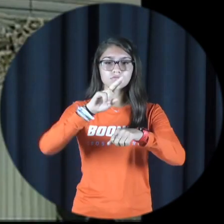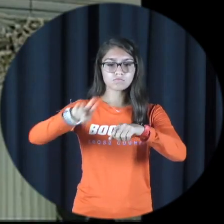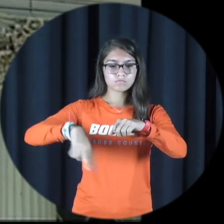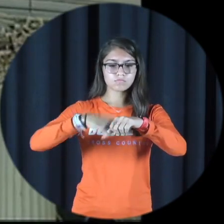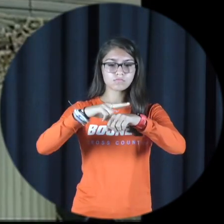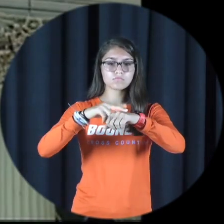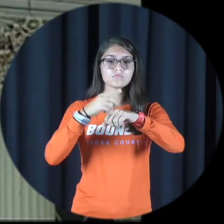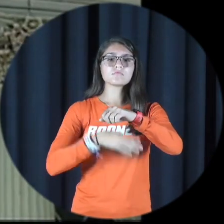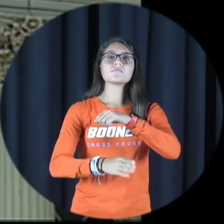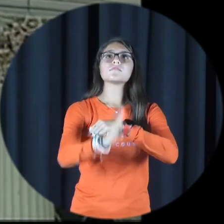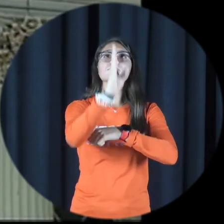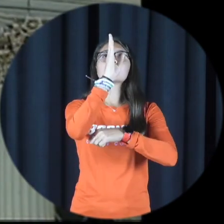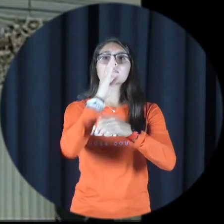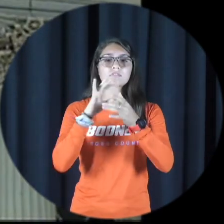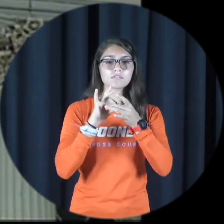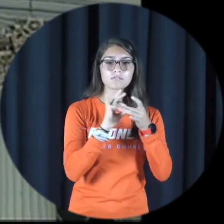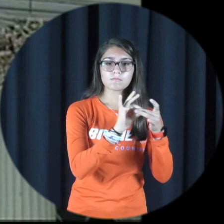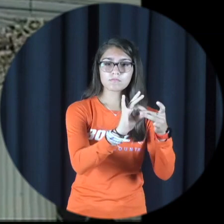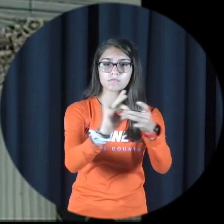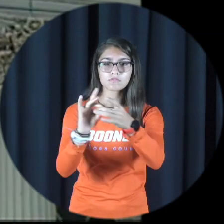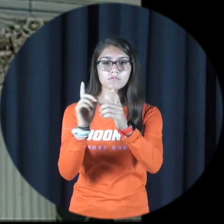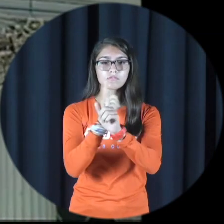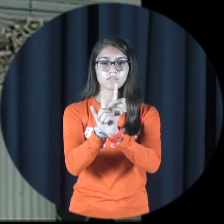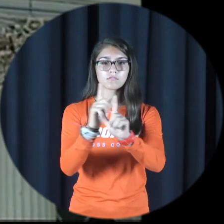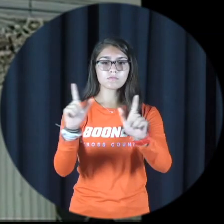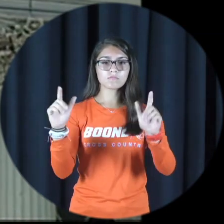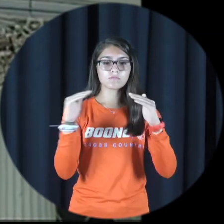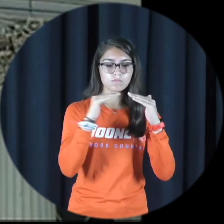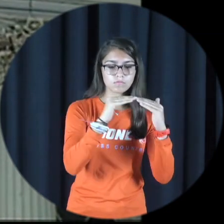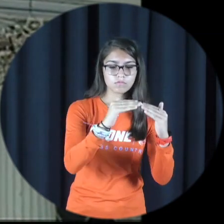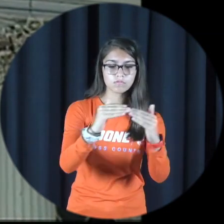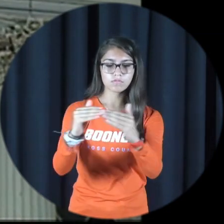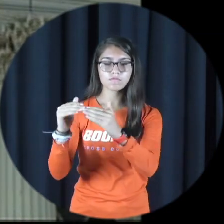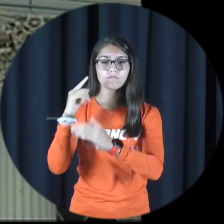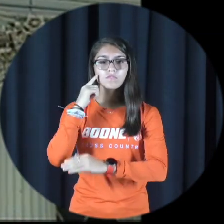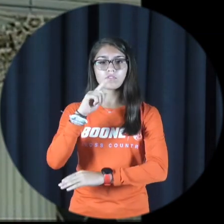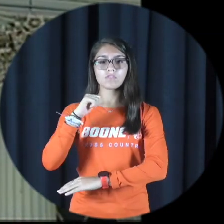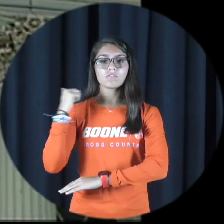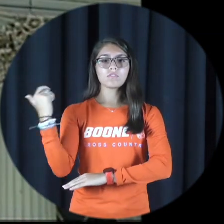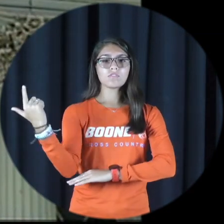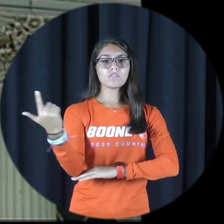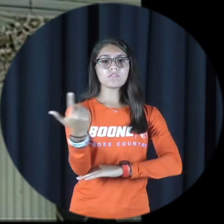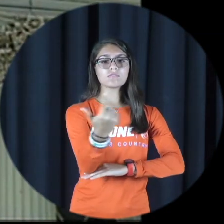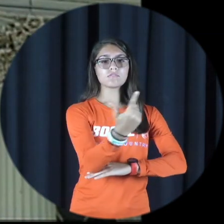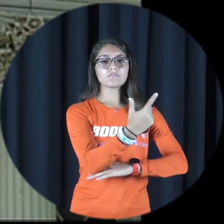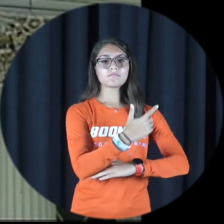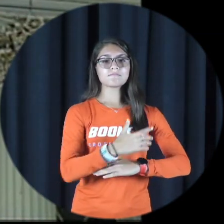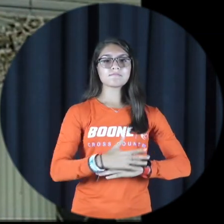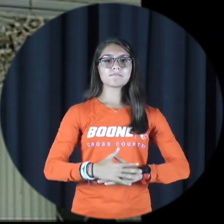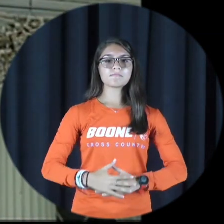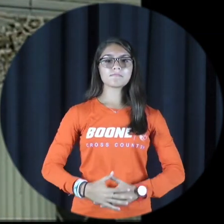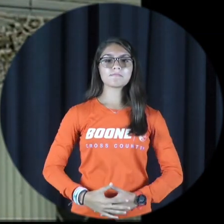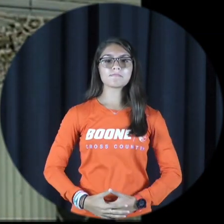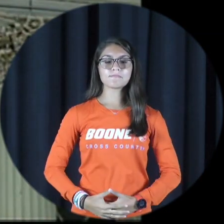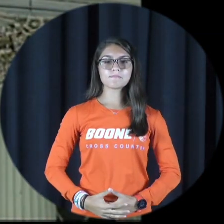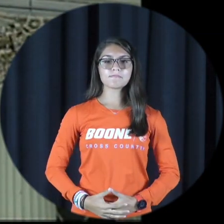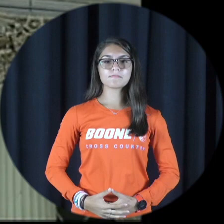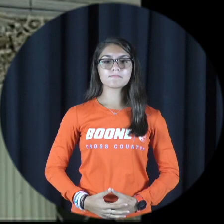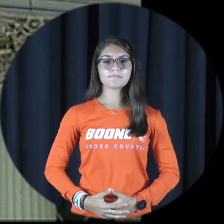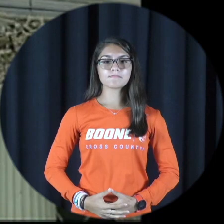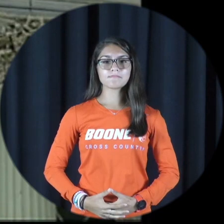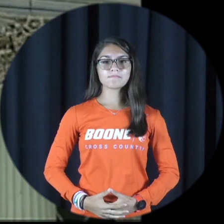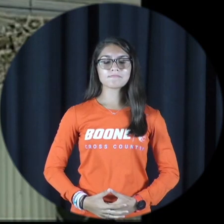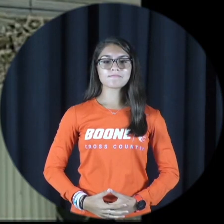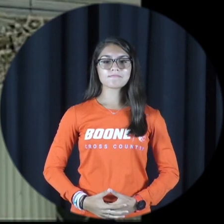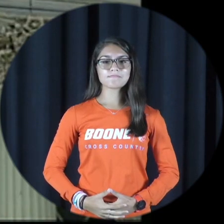one nation, under God, indivisible, with liberty and justice for all. Please remain